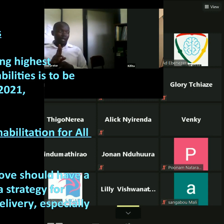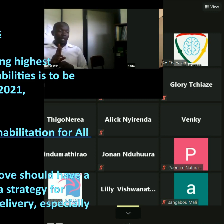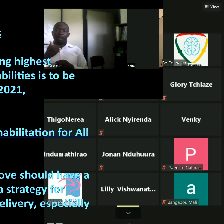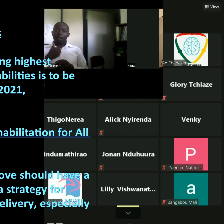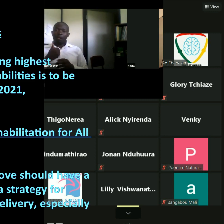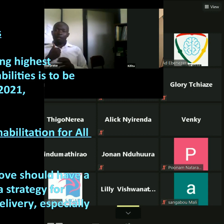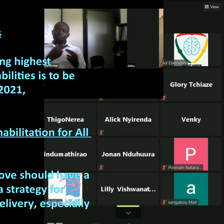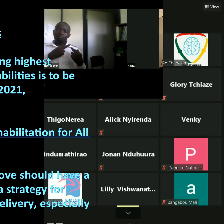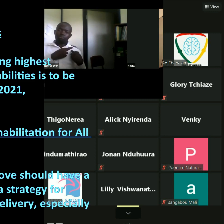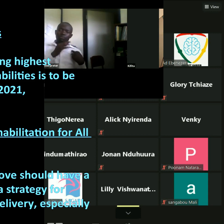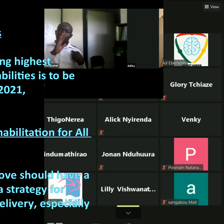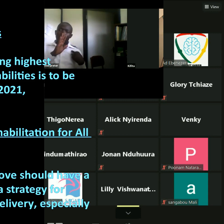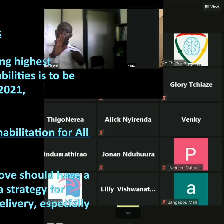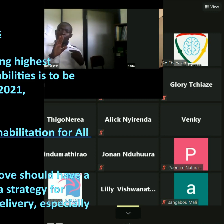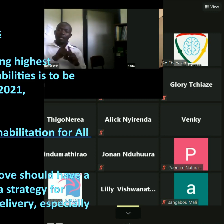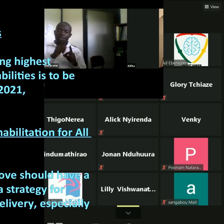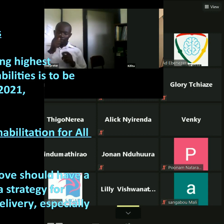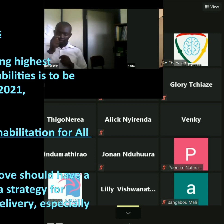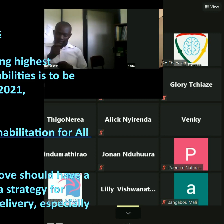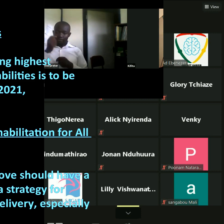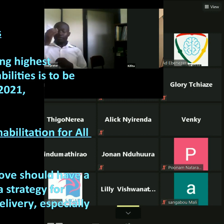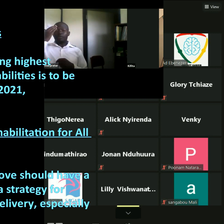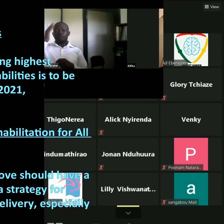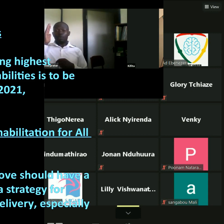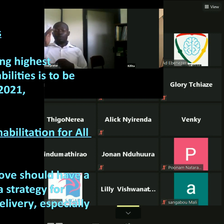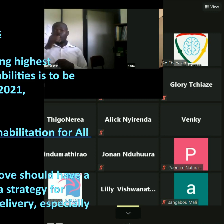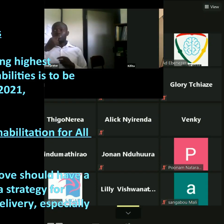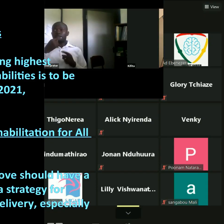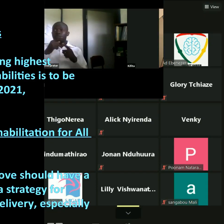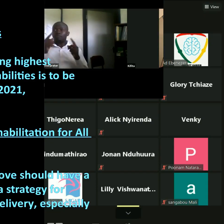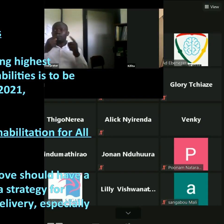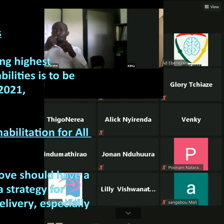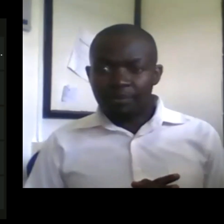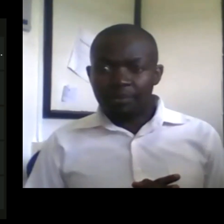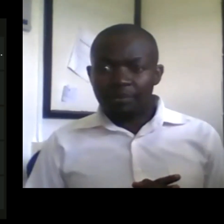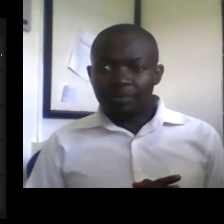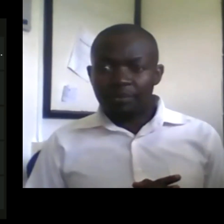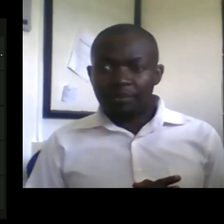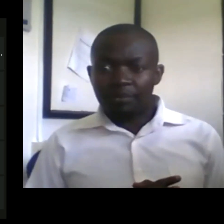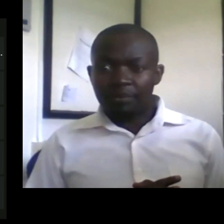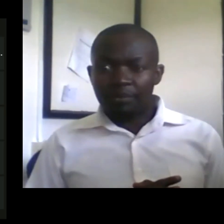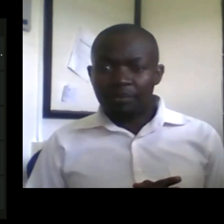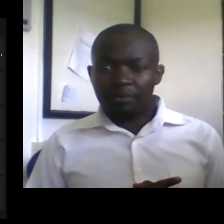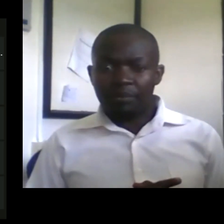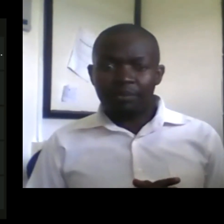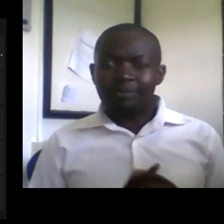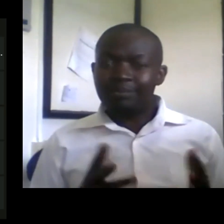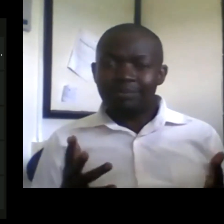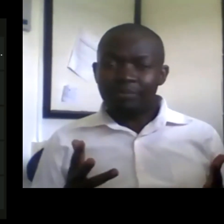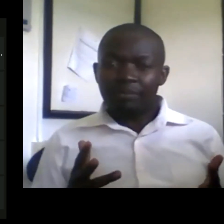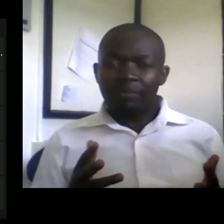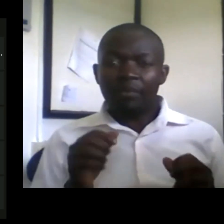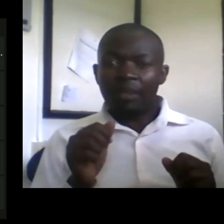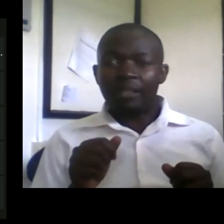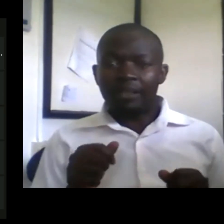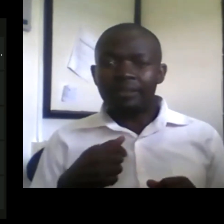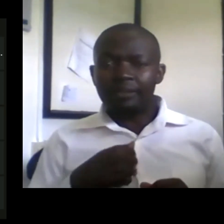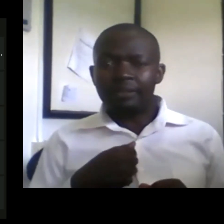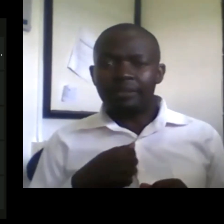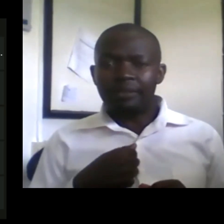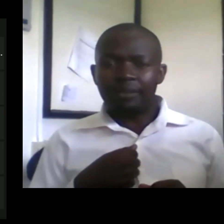is recognized and it is included in the resolution. Yes? This is Adam from Ghana. Yes, I'm saying I think the